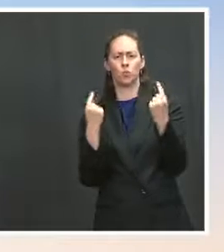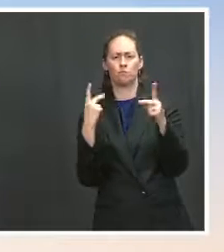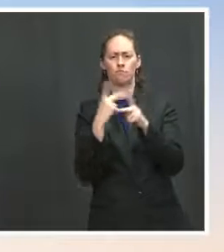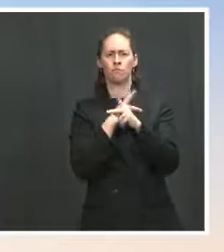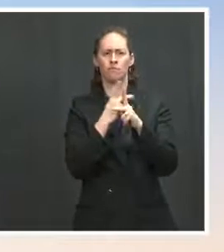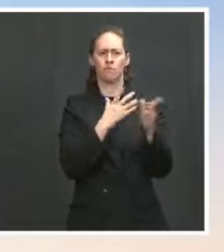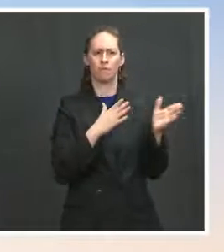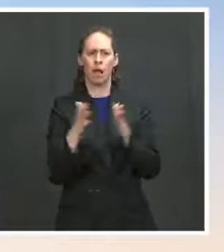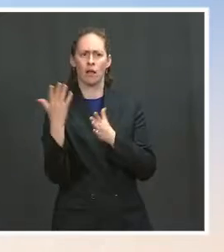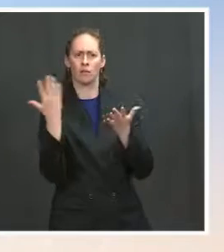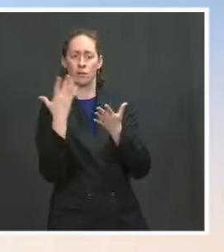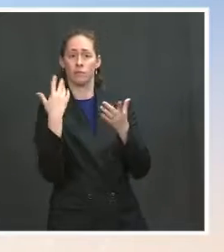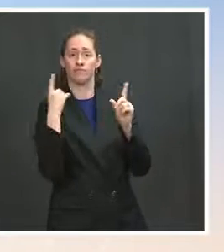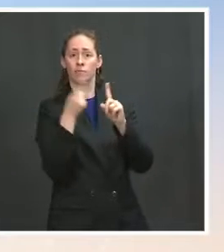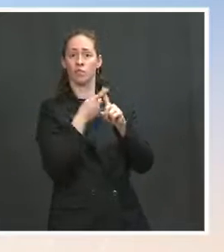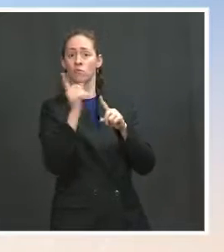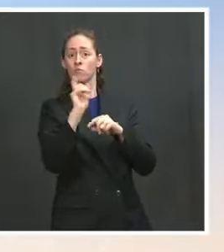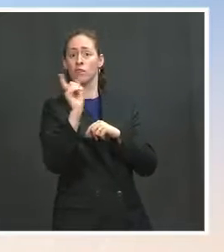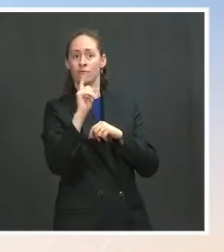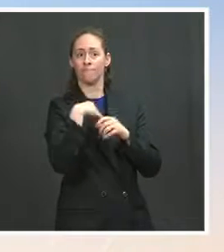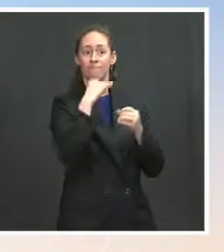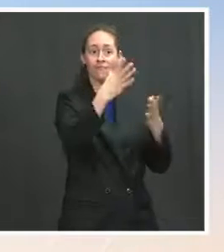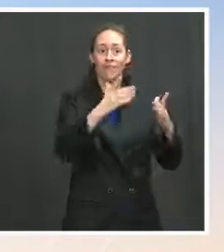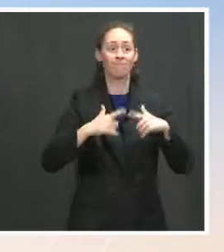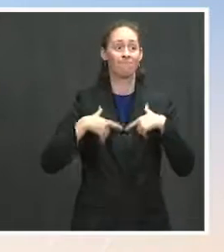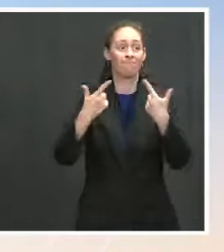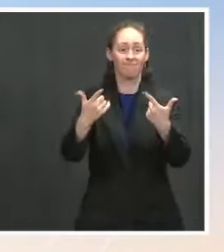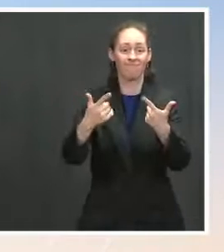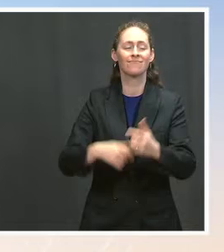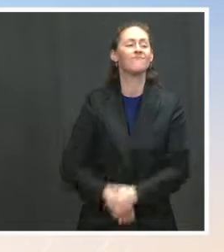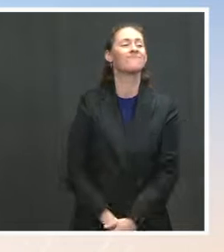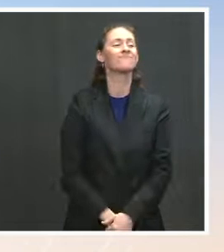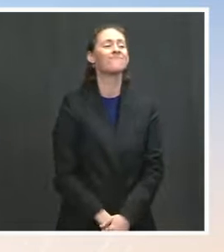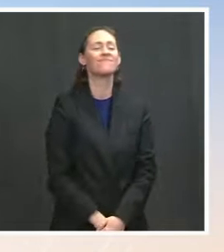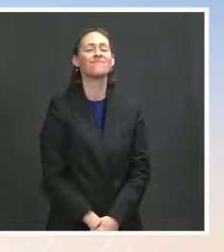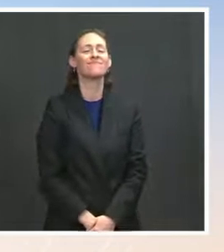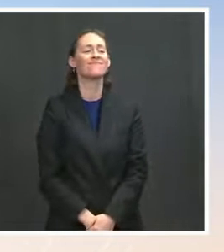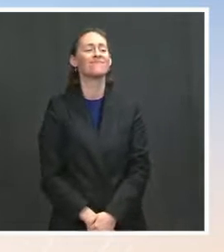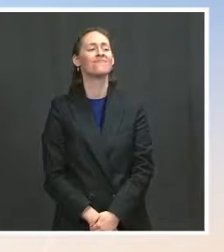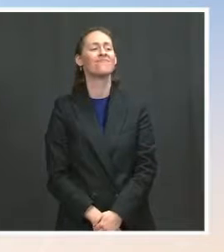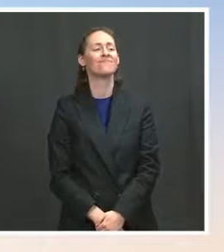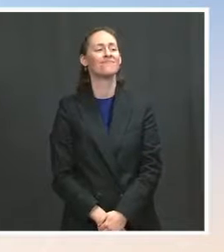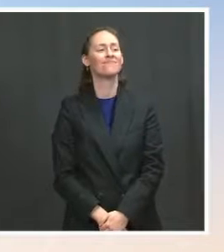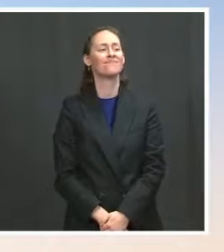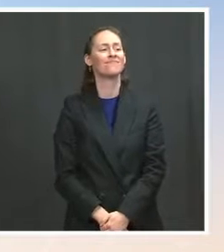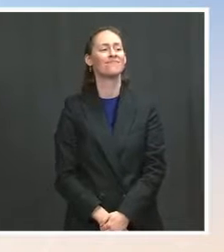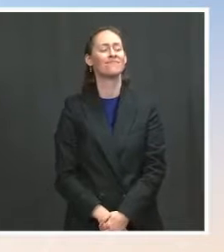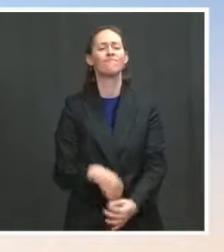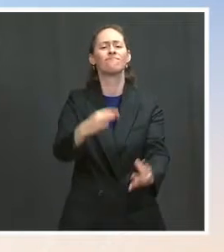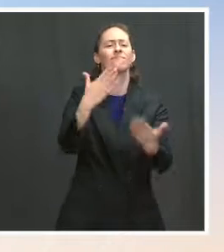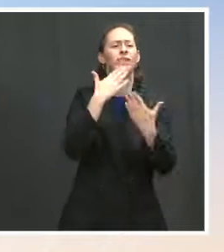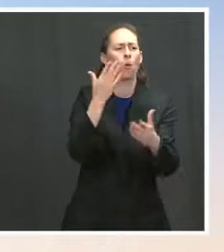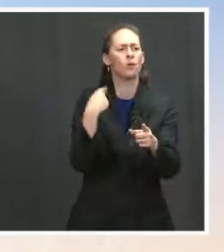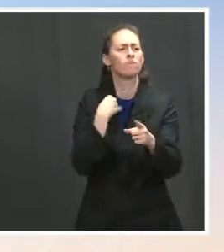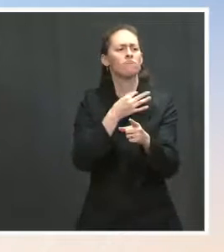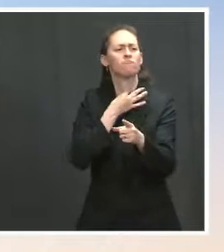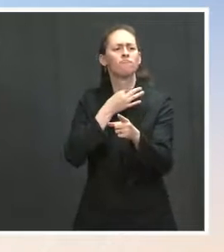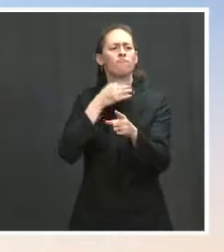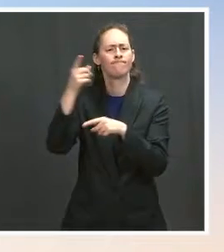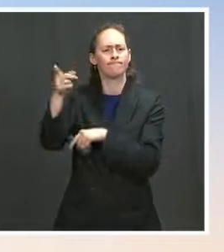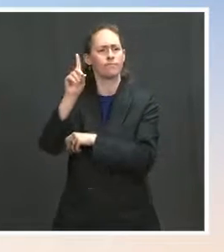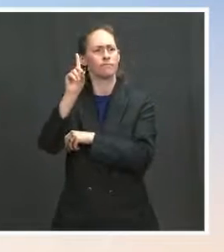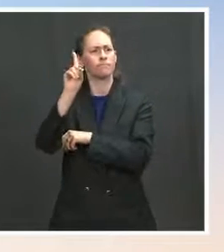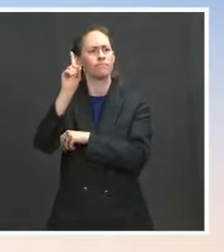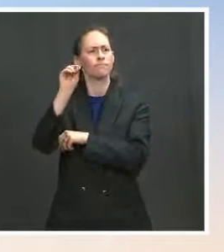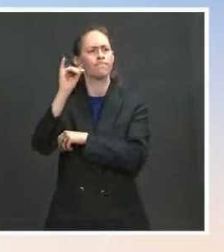snack. Alex, go ahead. Thanks, Jen. With the news that the Trump Justice Department sought the records of more journalists, this time from the New York